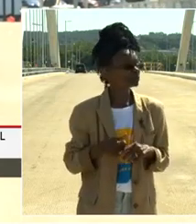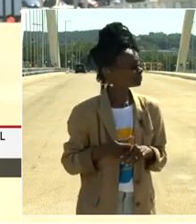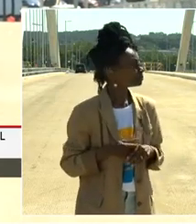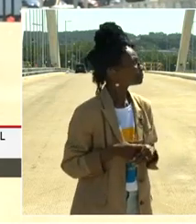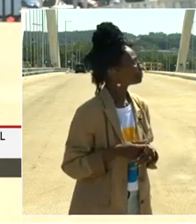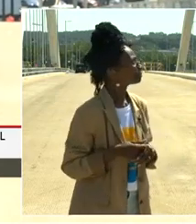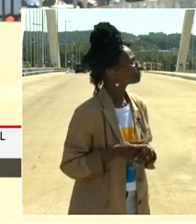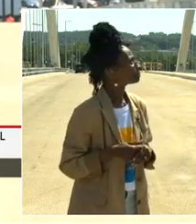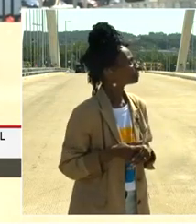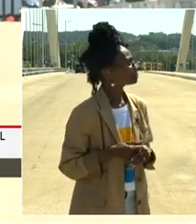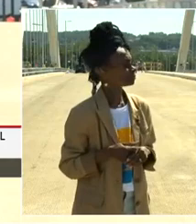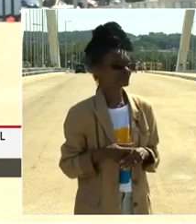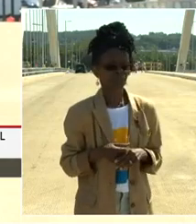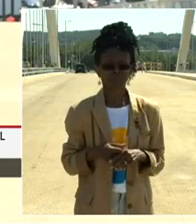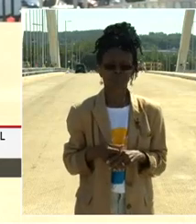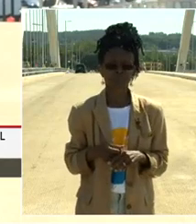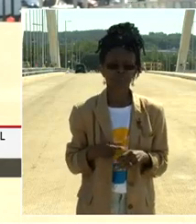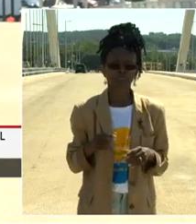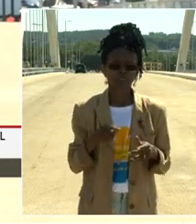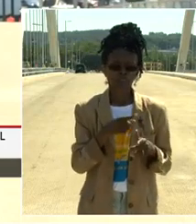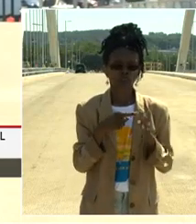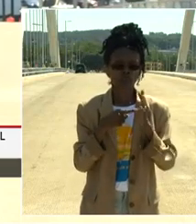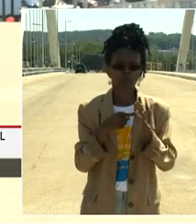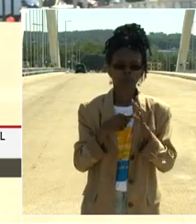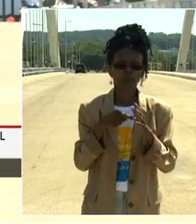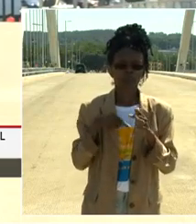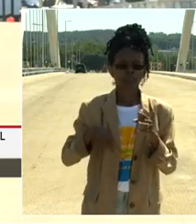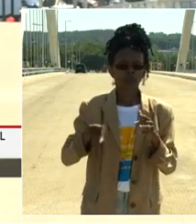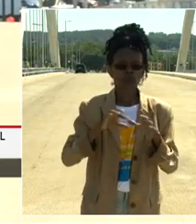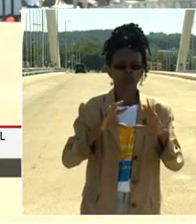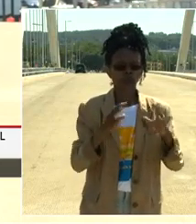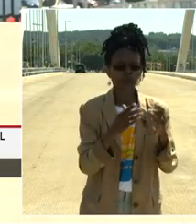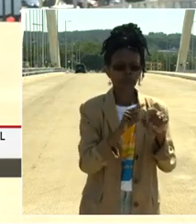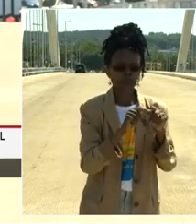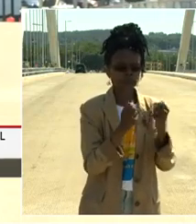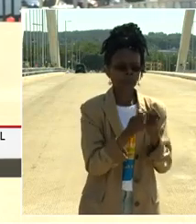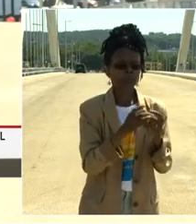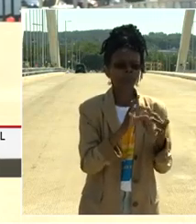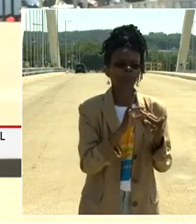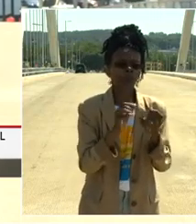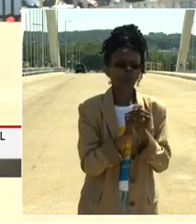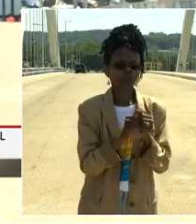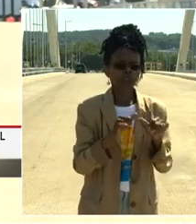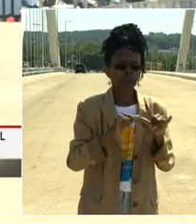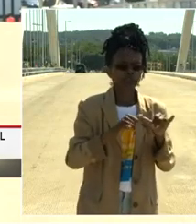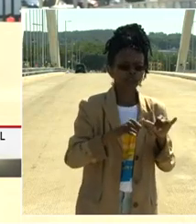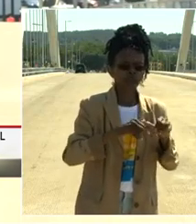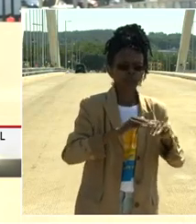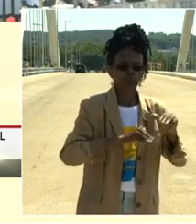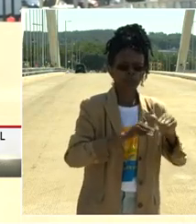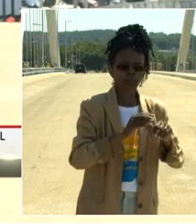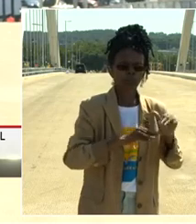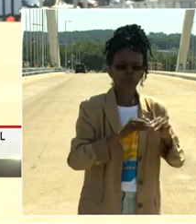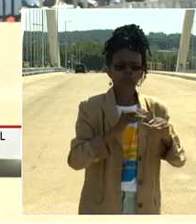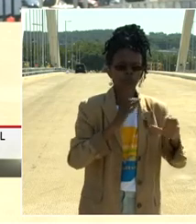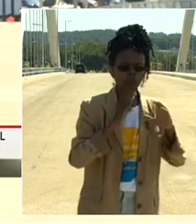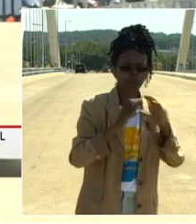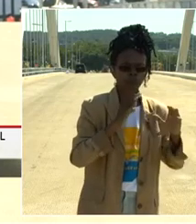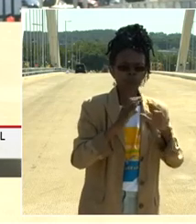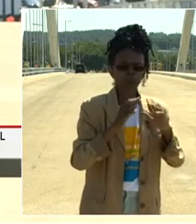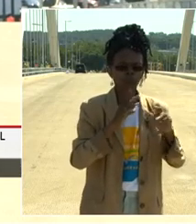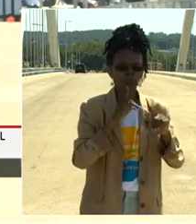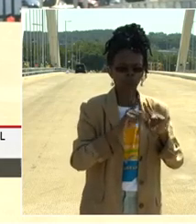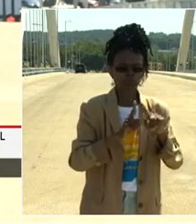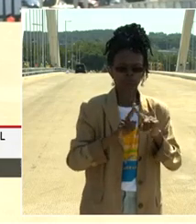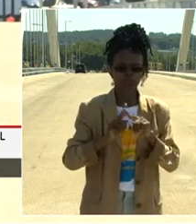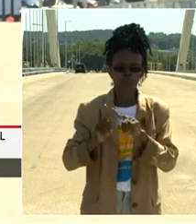fantastic team of engineers and planners and communicators and